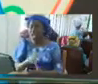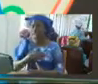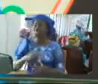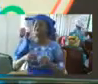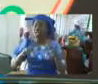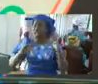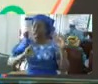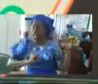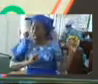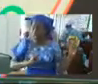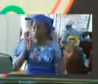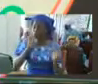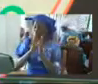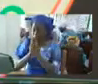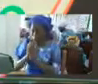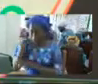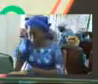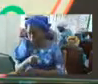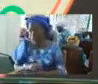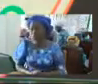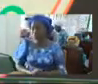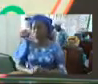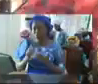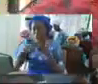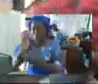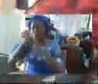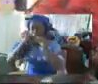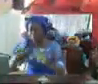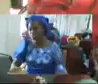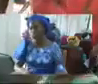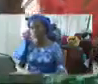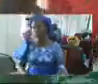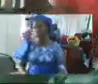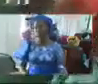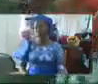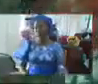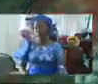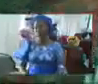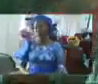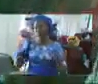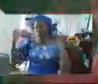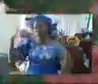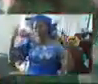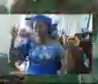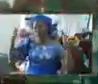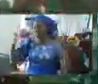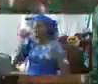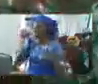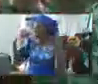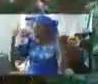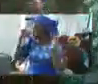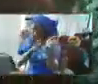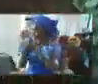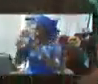bless you. Counselors, you can please guide them the way they should go. Let's clap for Jesus as they